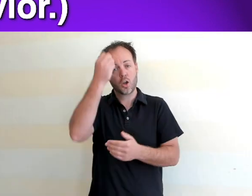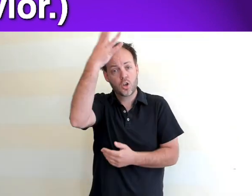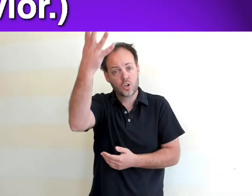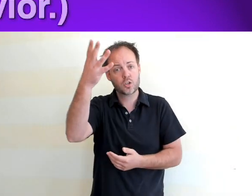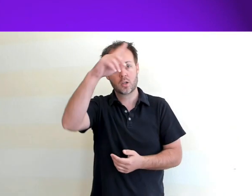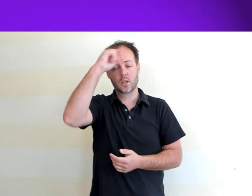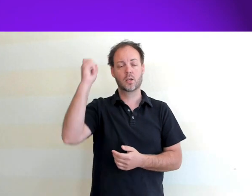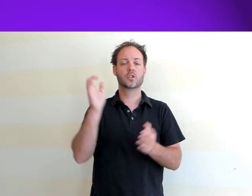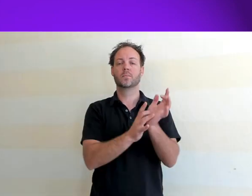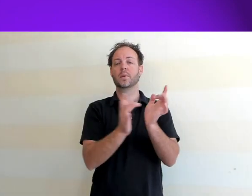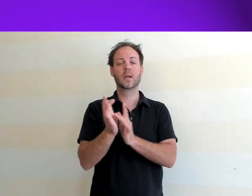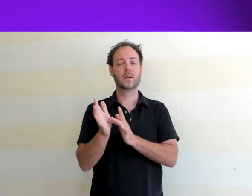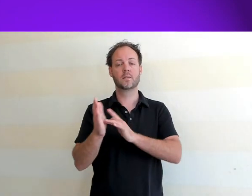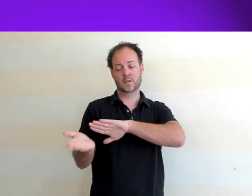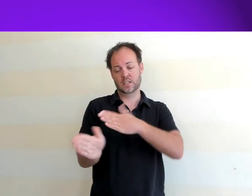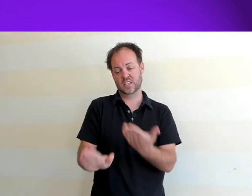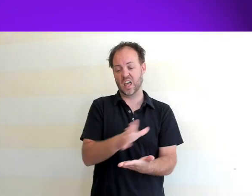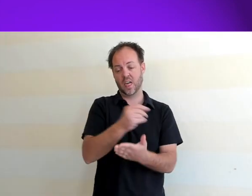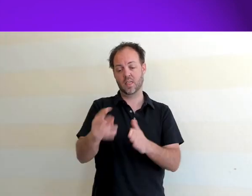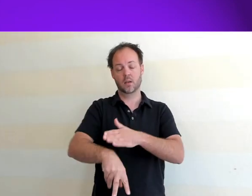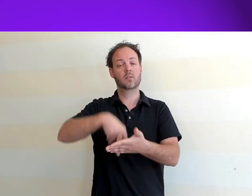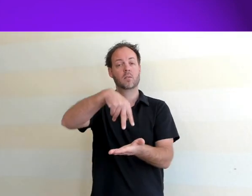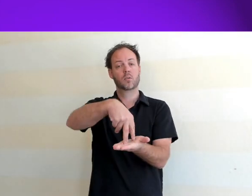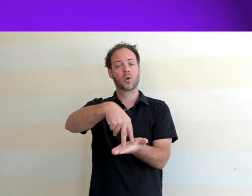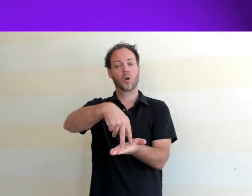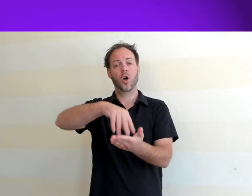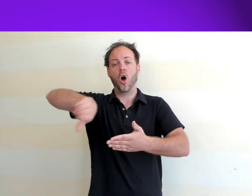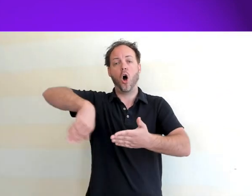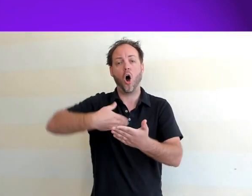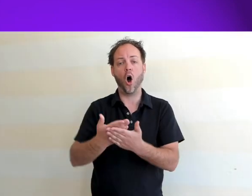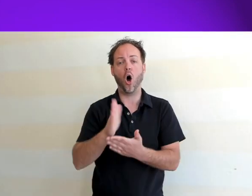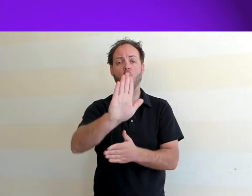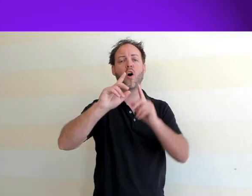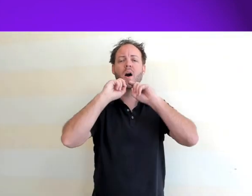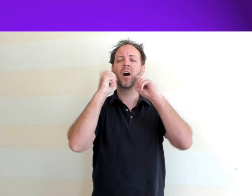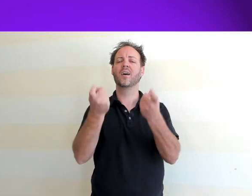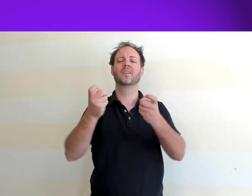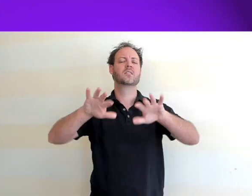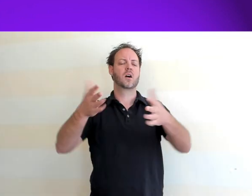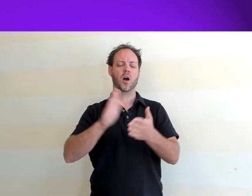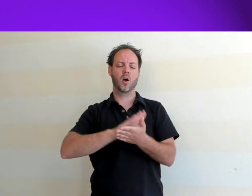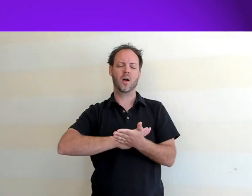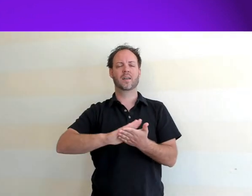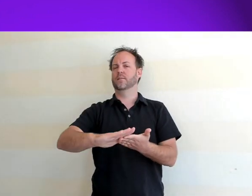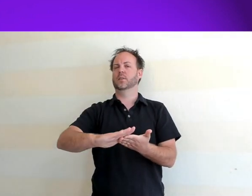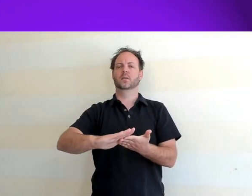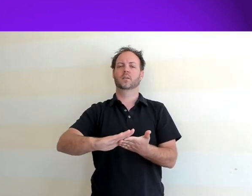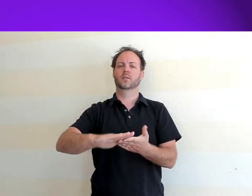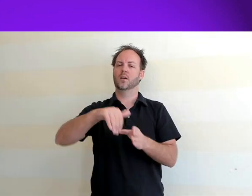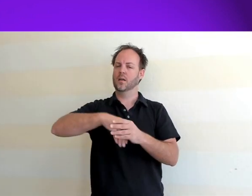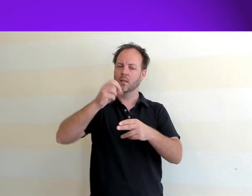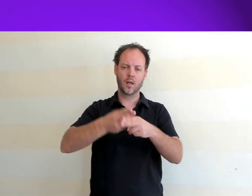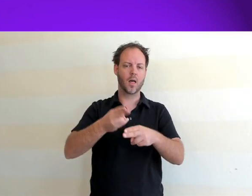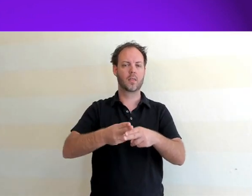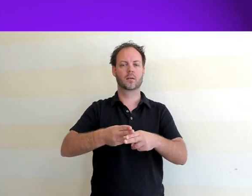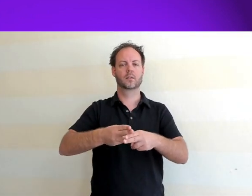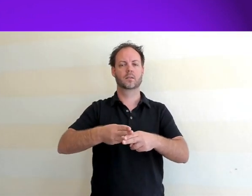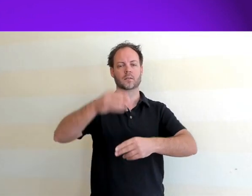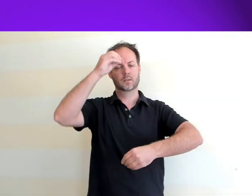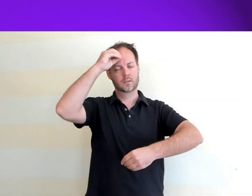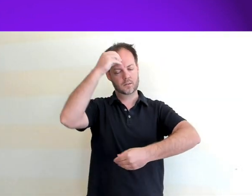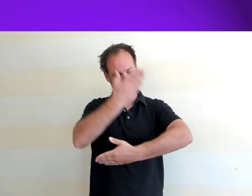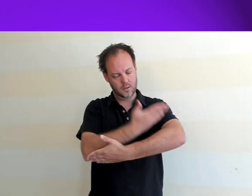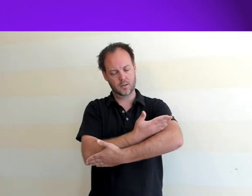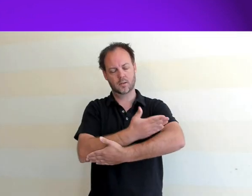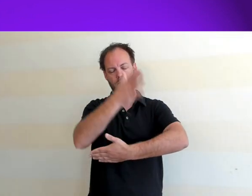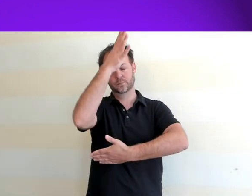The good news is that because of Jesus' death and resurrection, all of your sins are forgiven in the name of